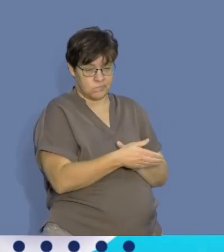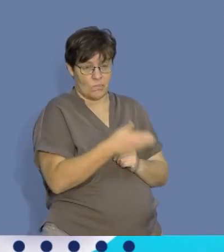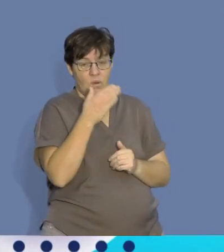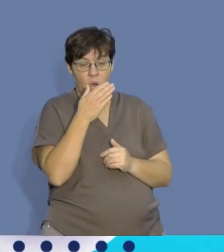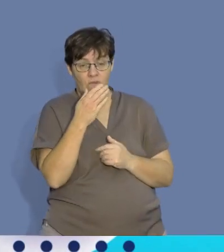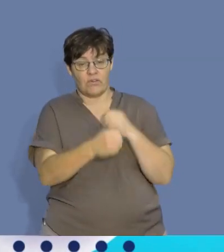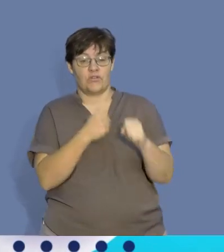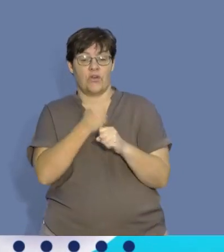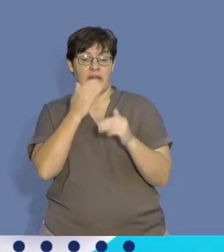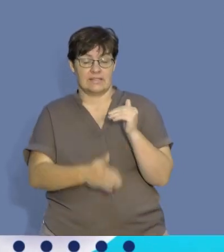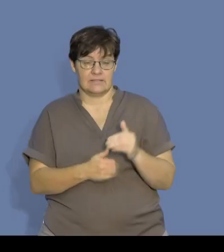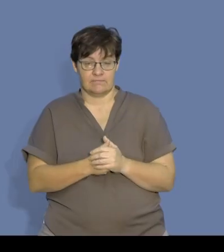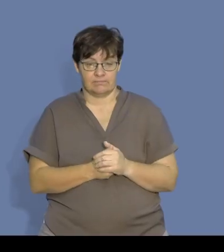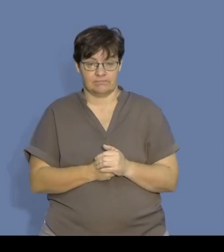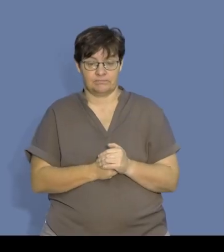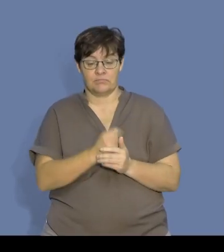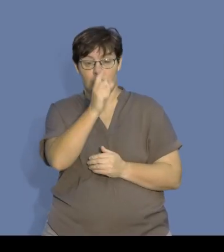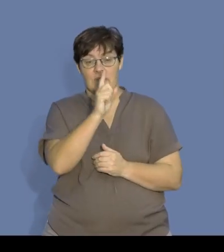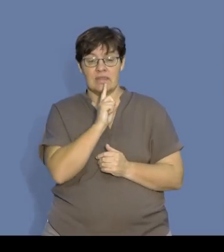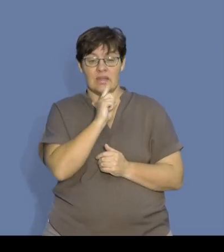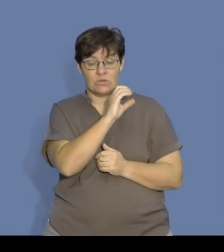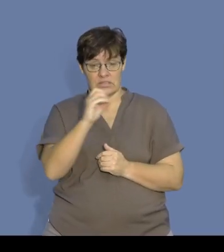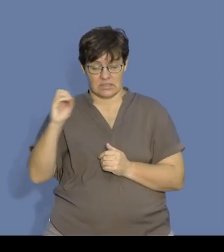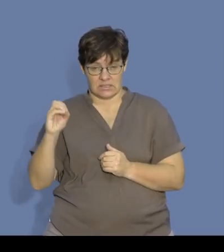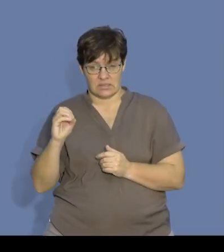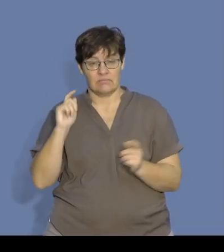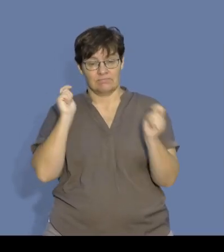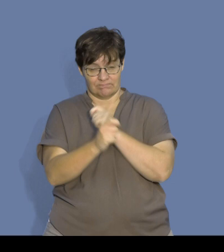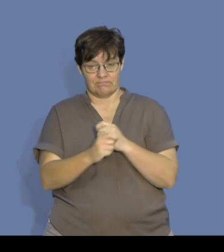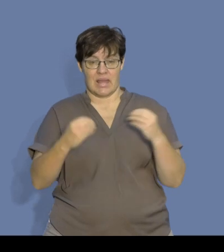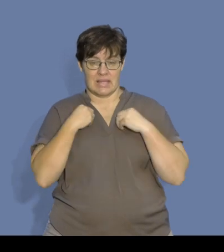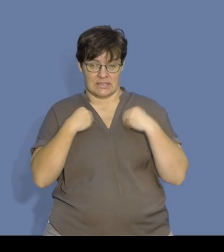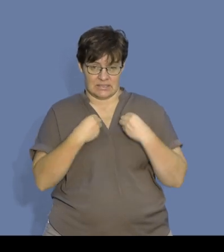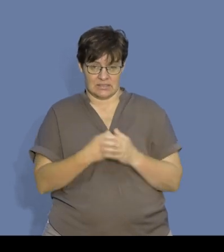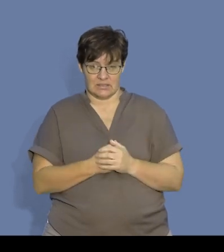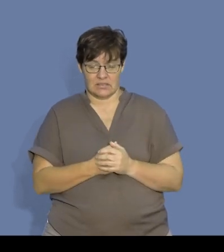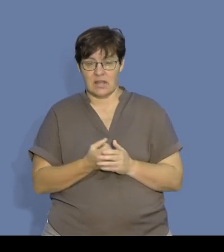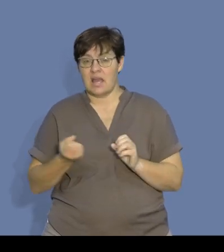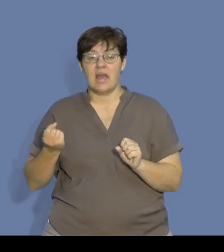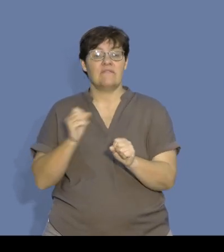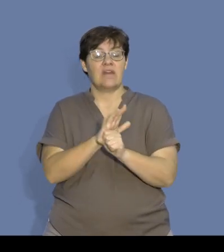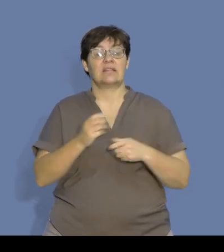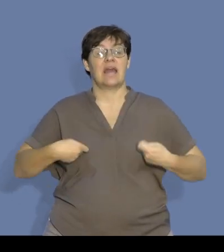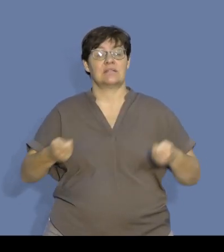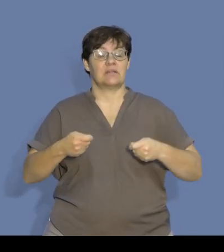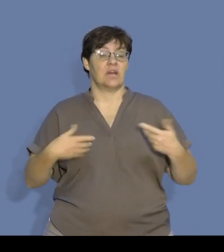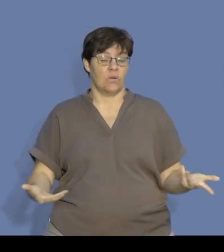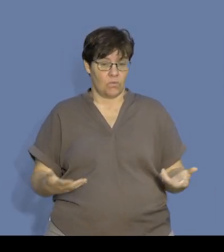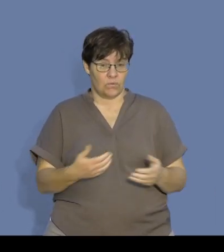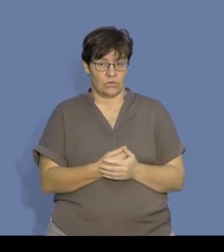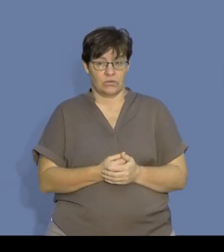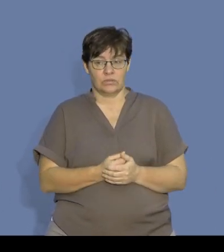cupboard at the end of the year, and that 1,000 becomes an asset. So how does it affect my